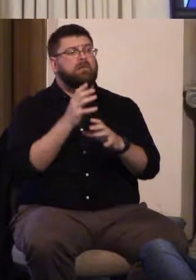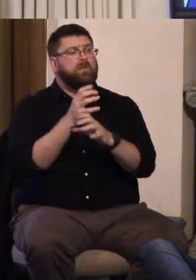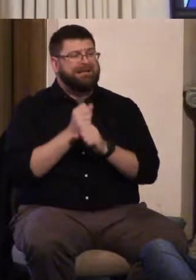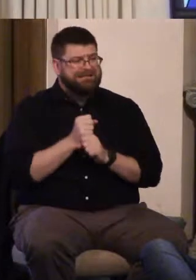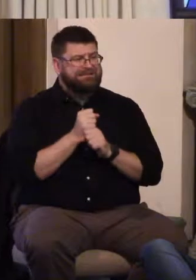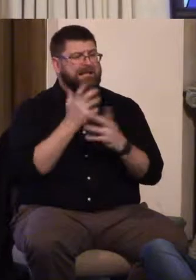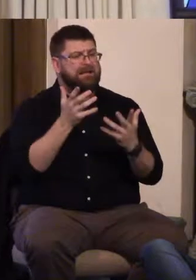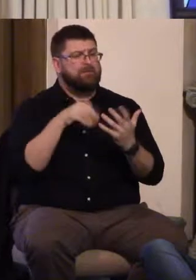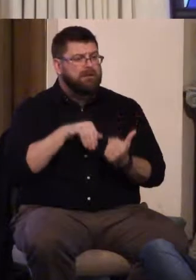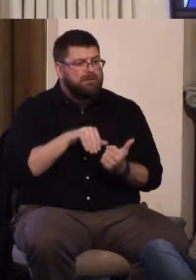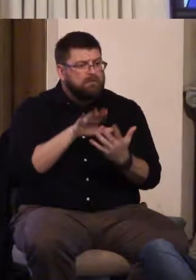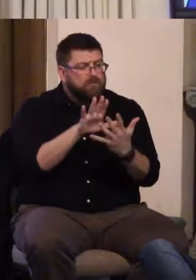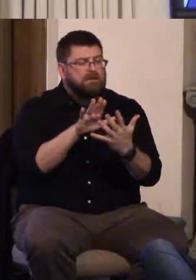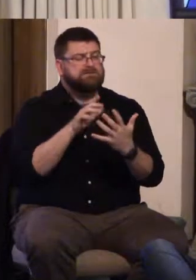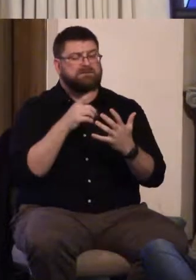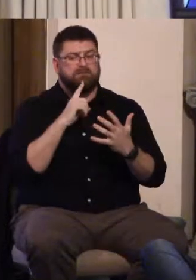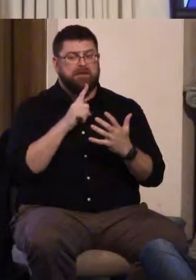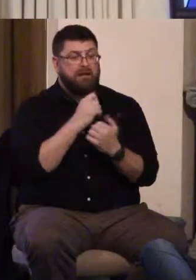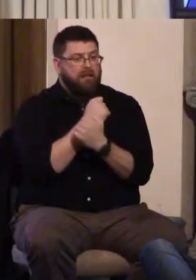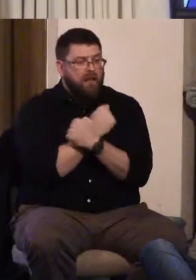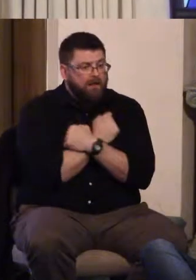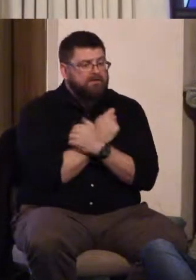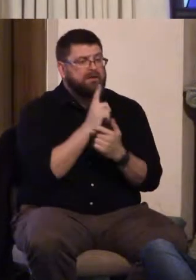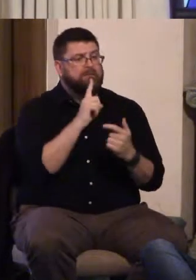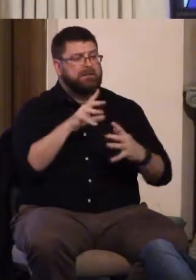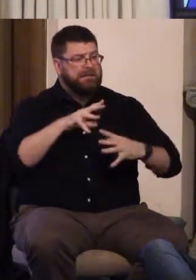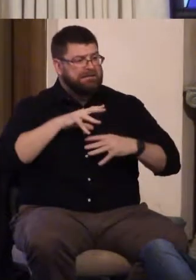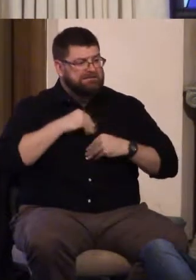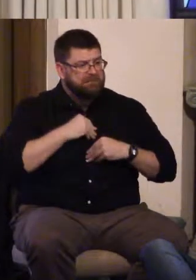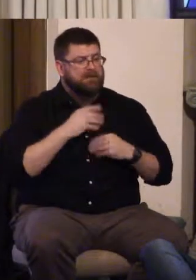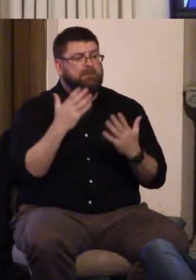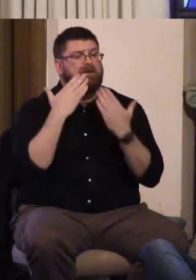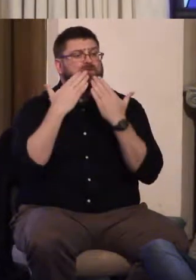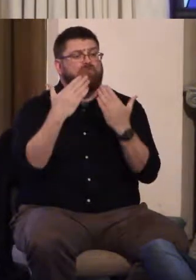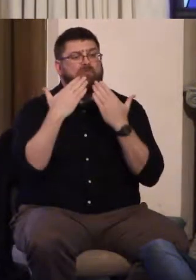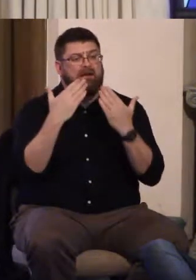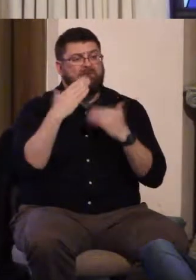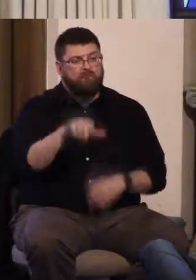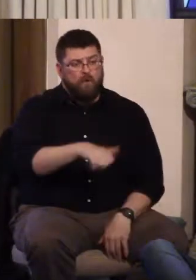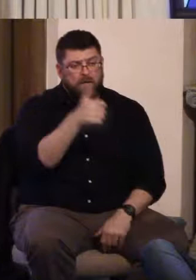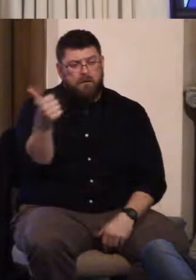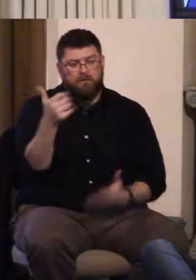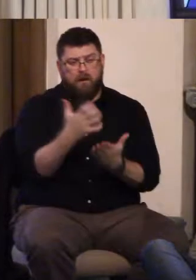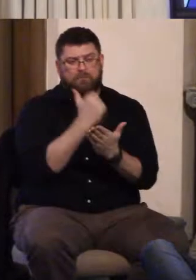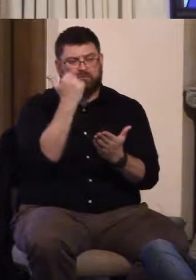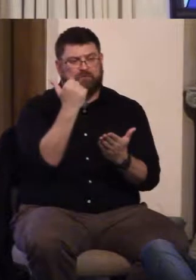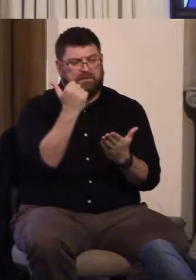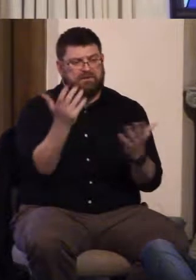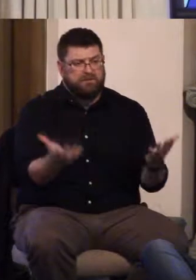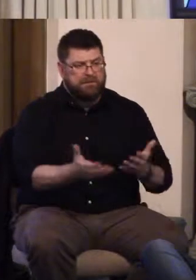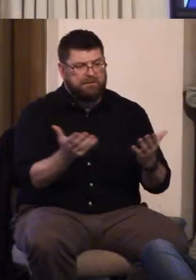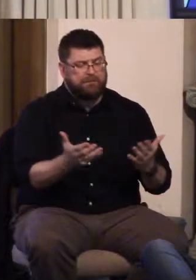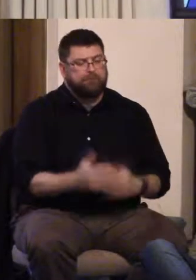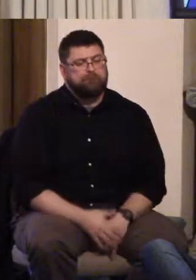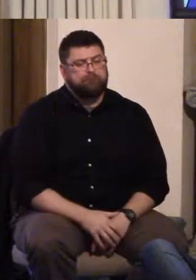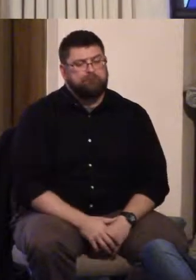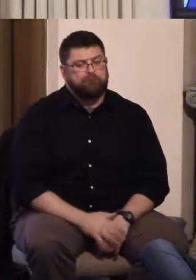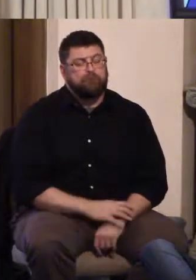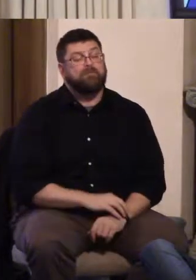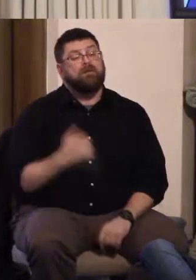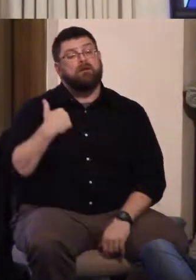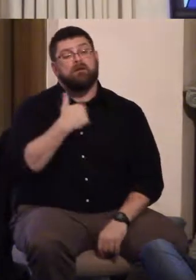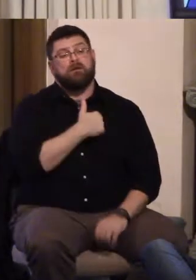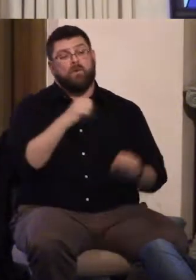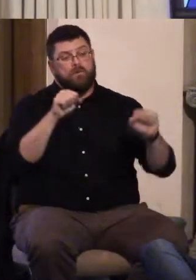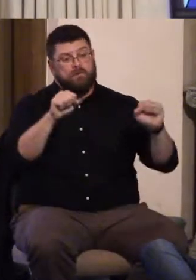presence, being loving, being in acceptance, being grateful for another opportunity to be here. We